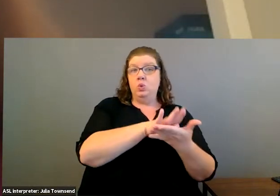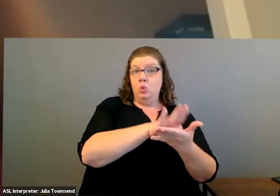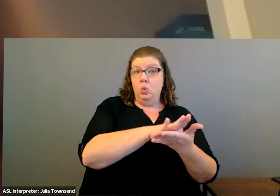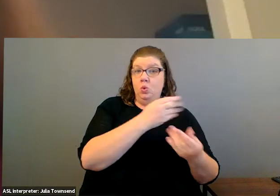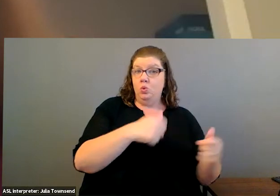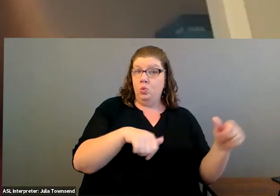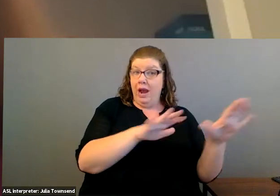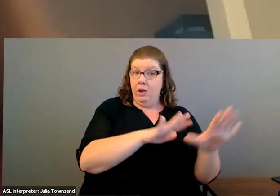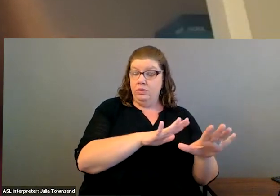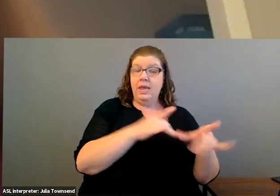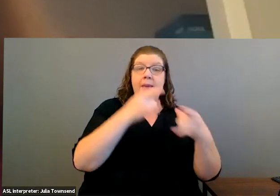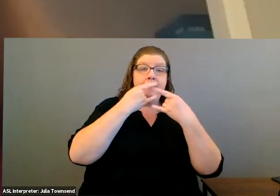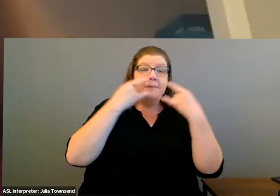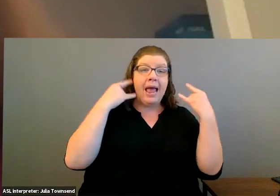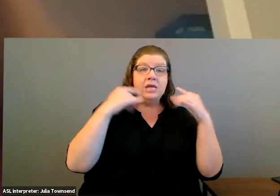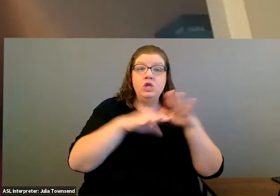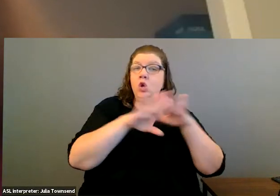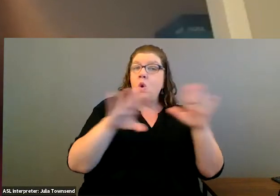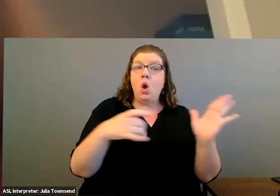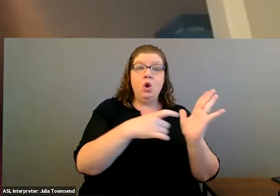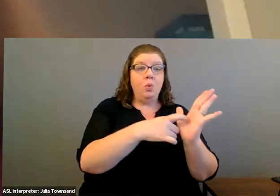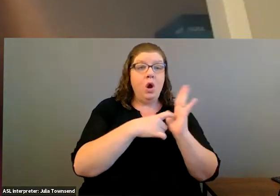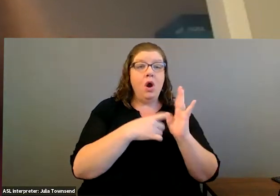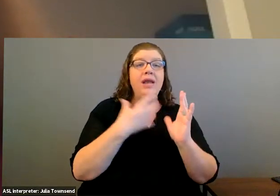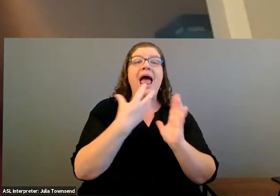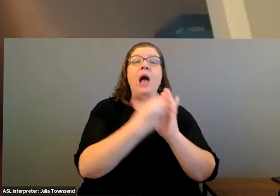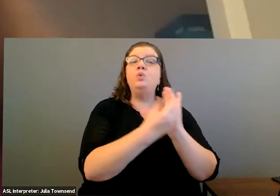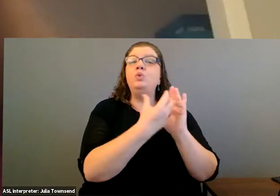grounds. Masks are no longer required